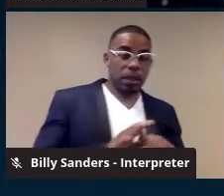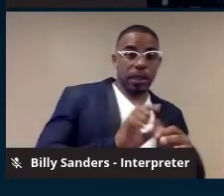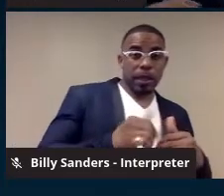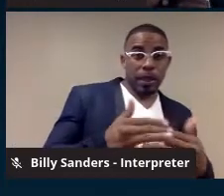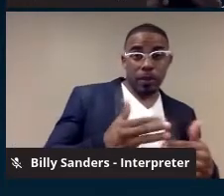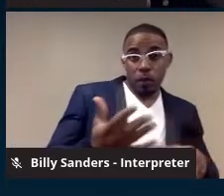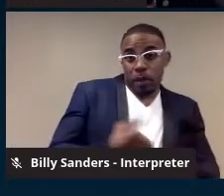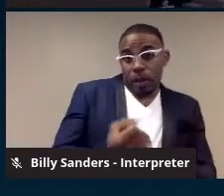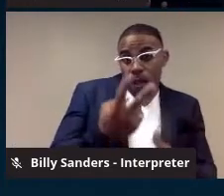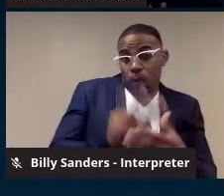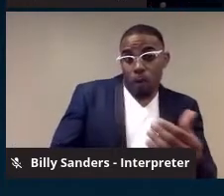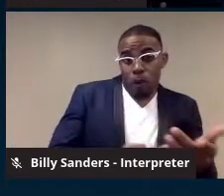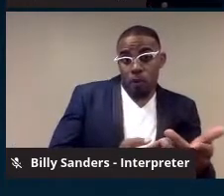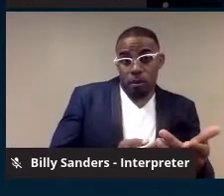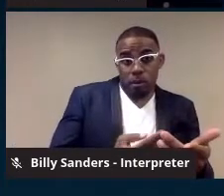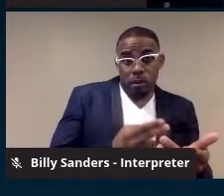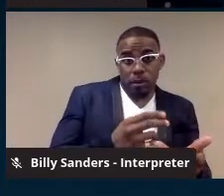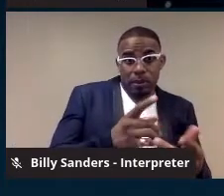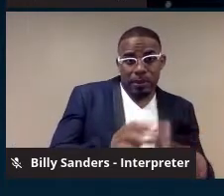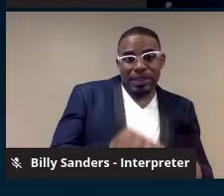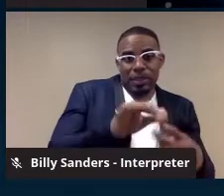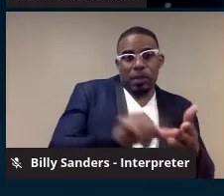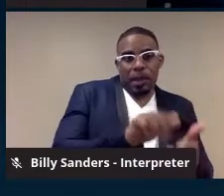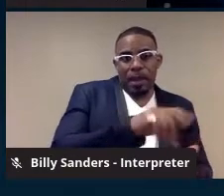of single page app type